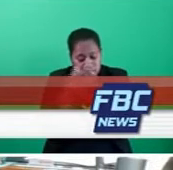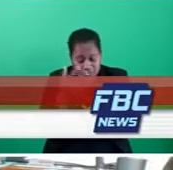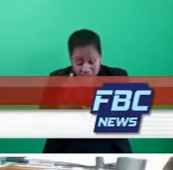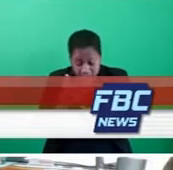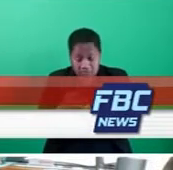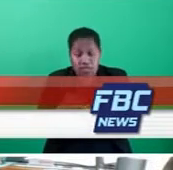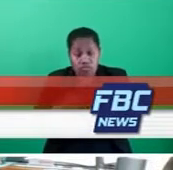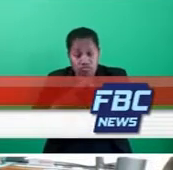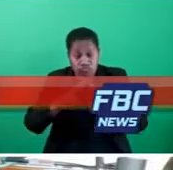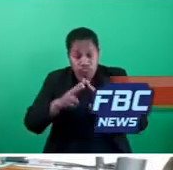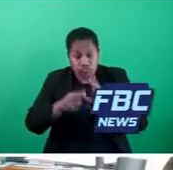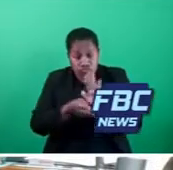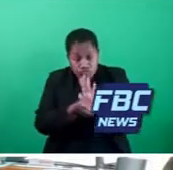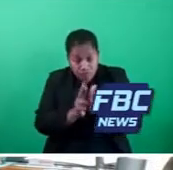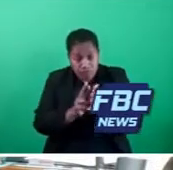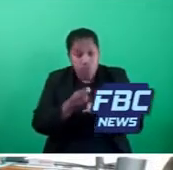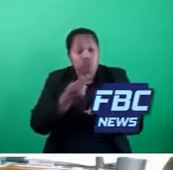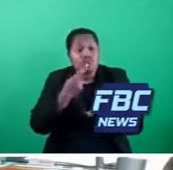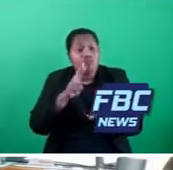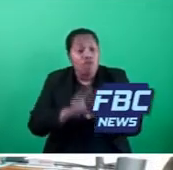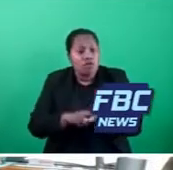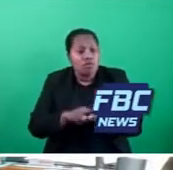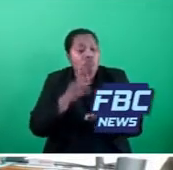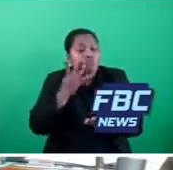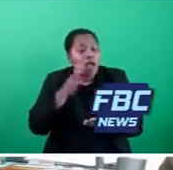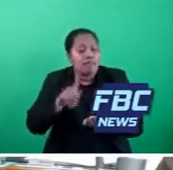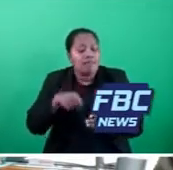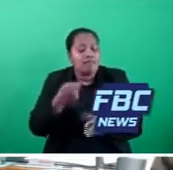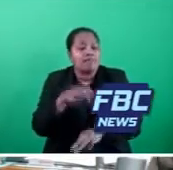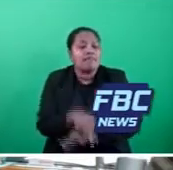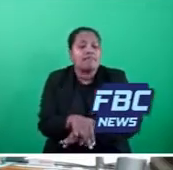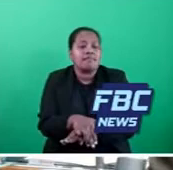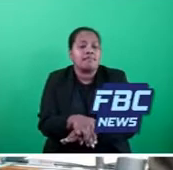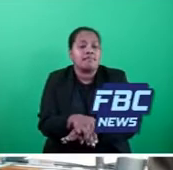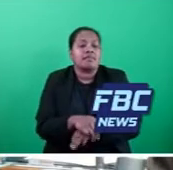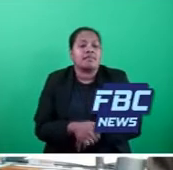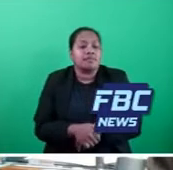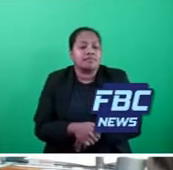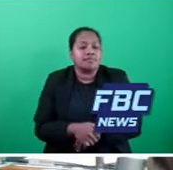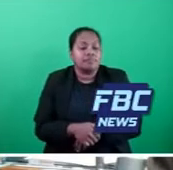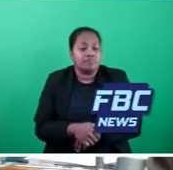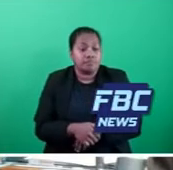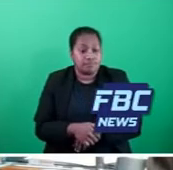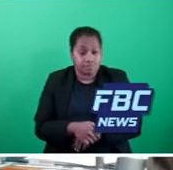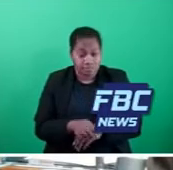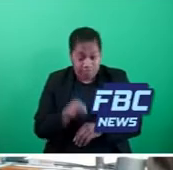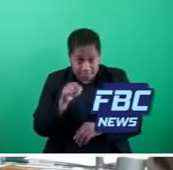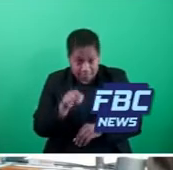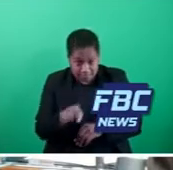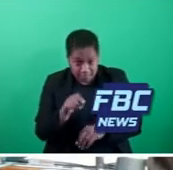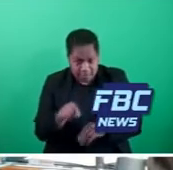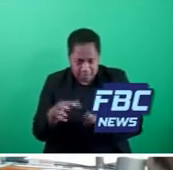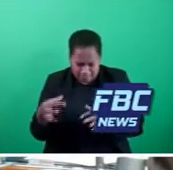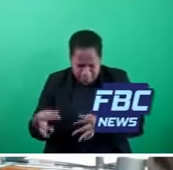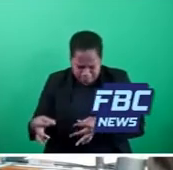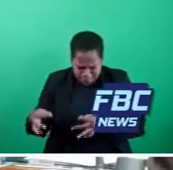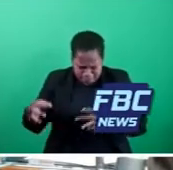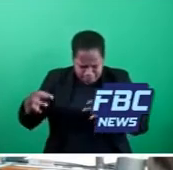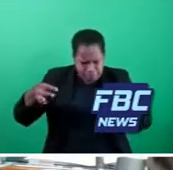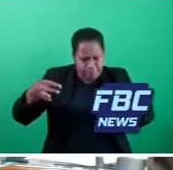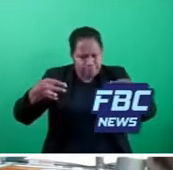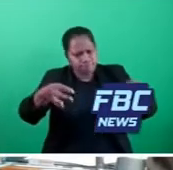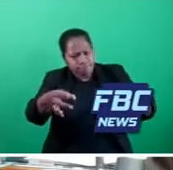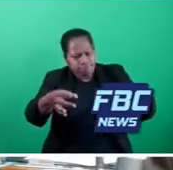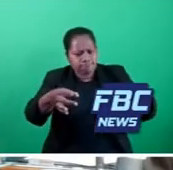Review Report within the next month, after which it will be taken through our tripartite mechanism,